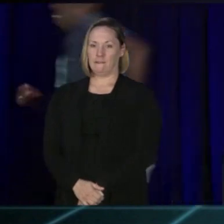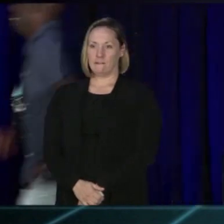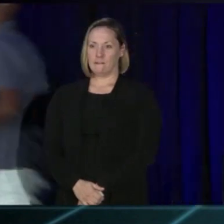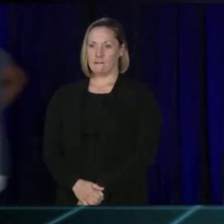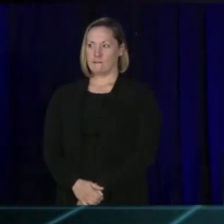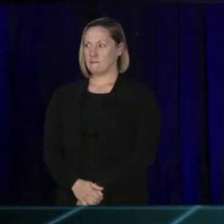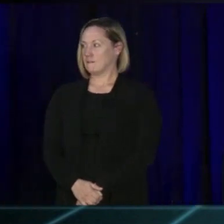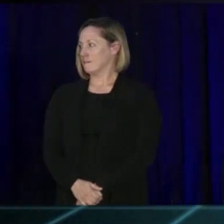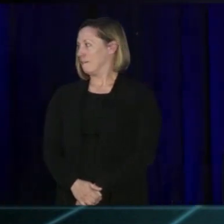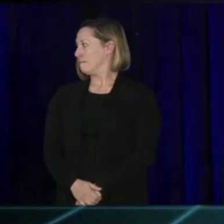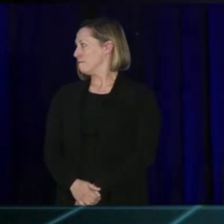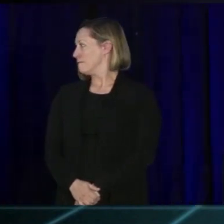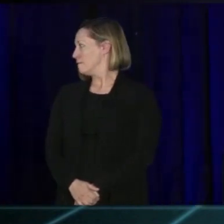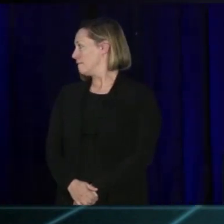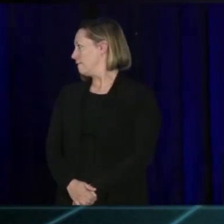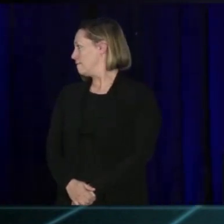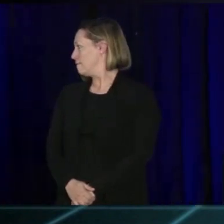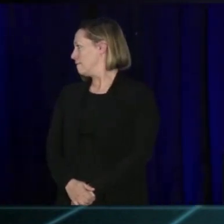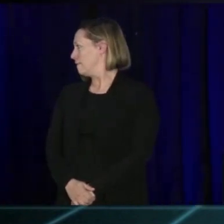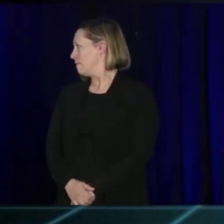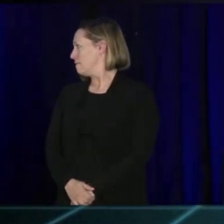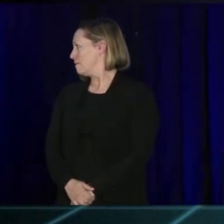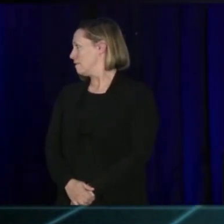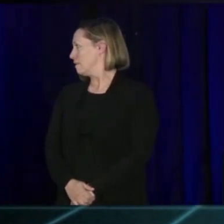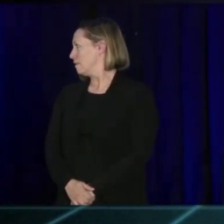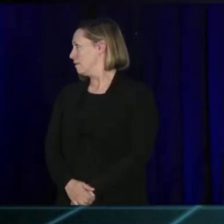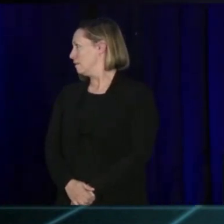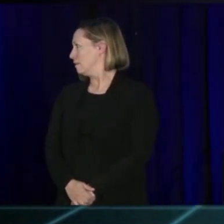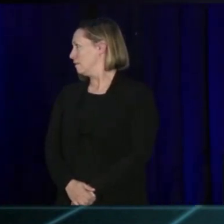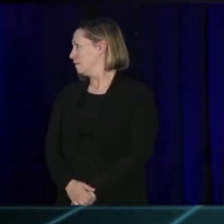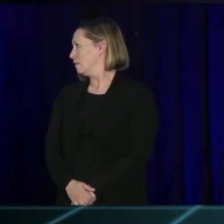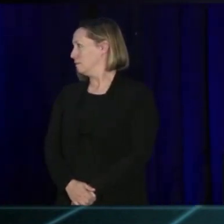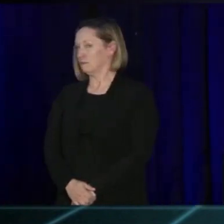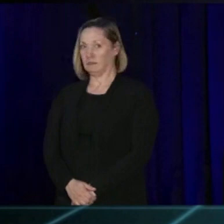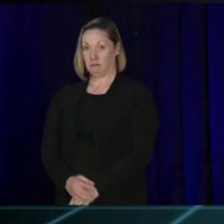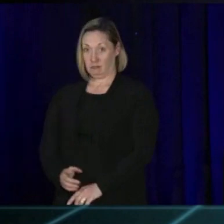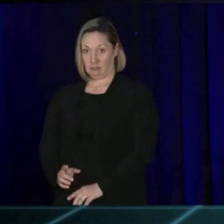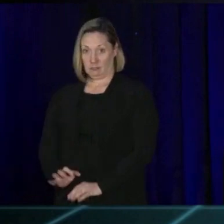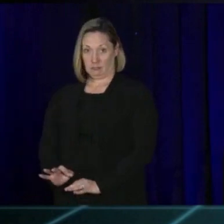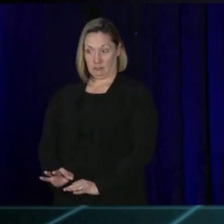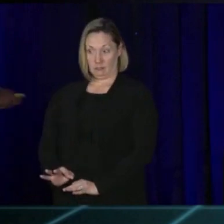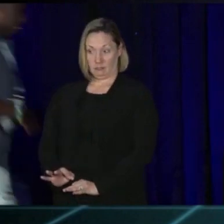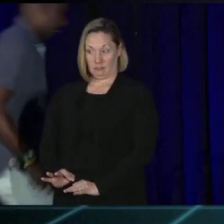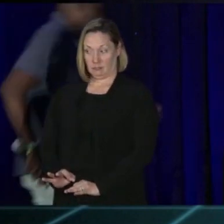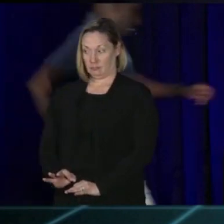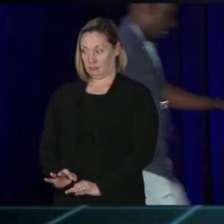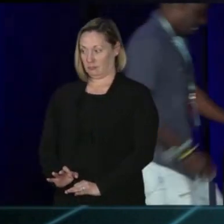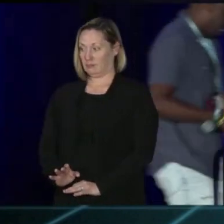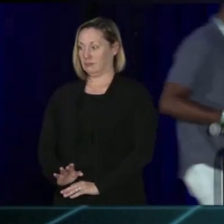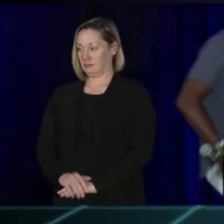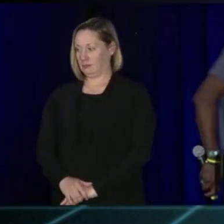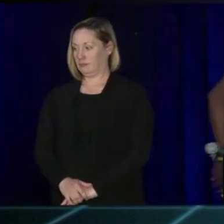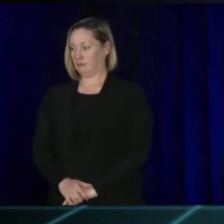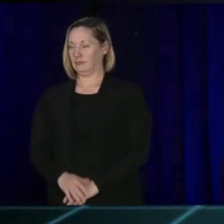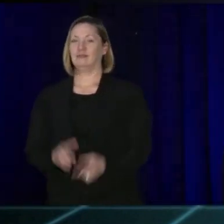We were here. I think so. Yes. Let's try